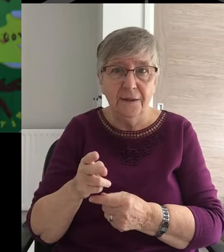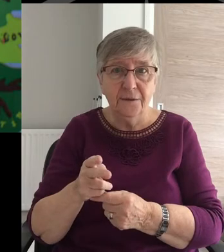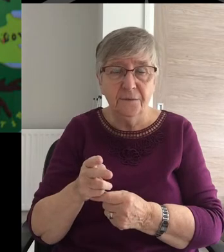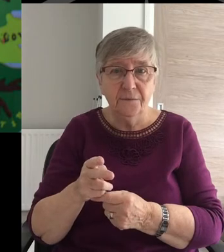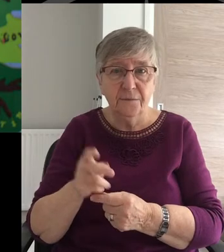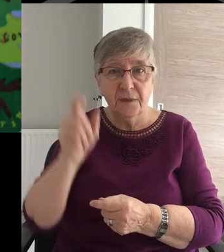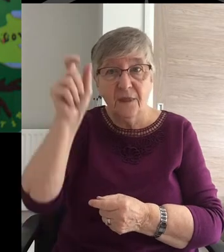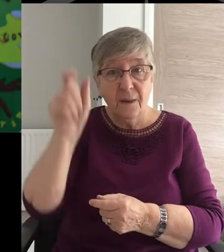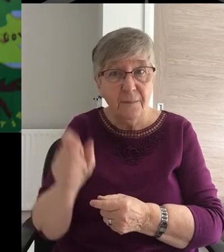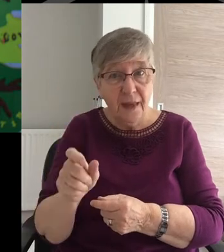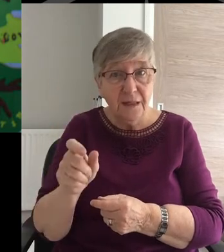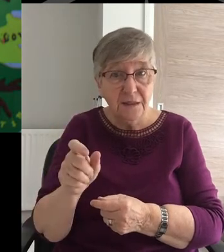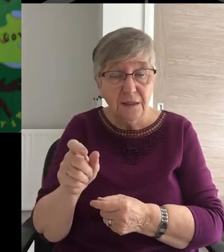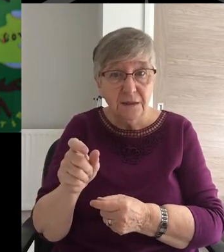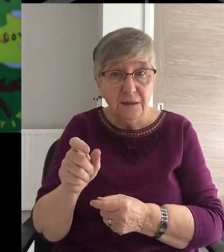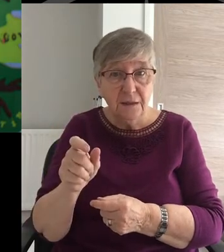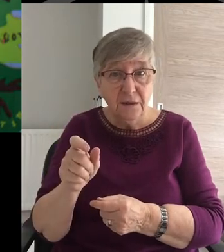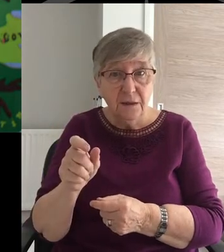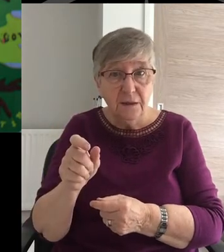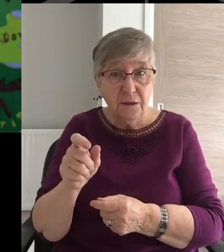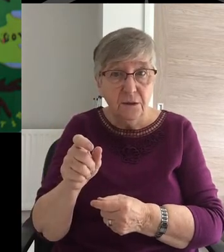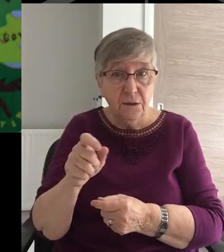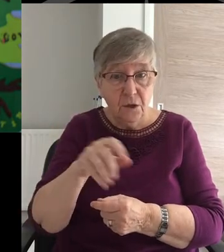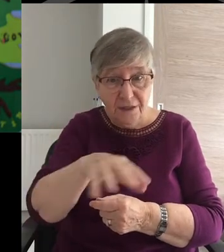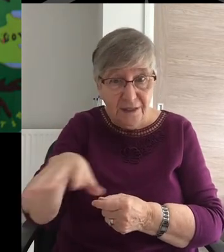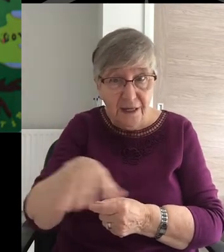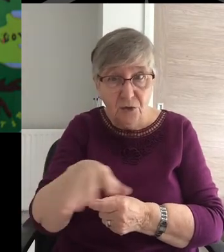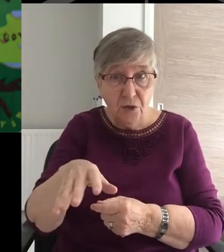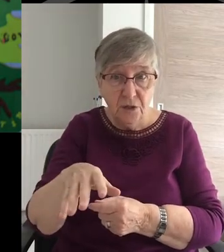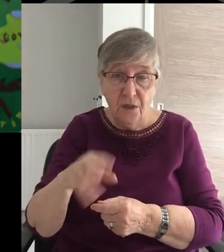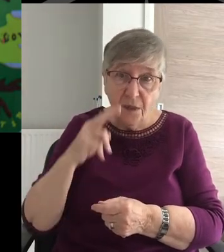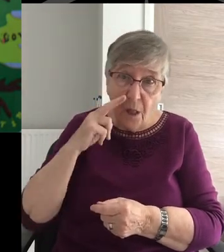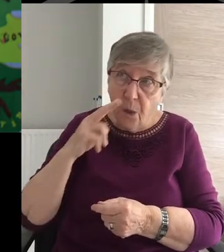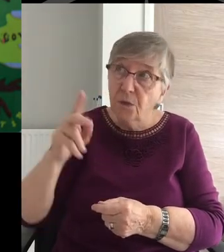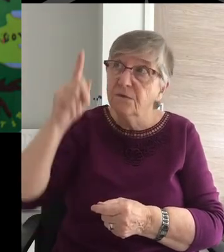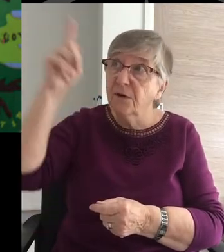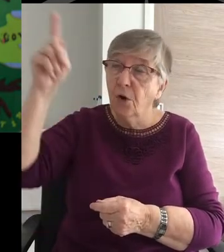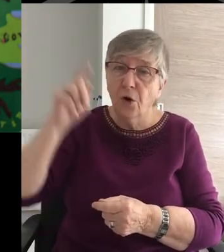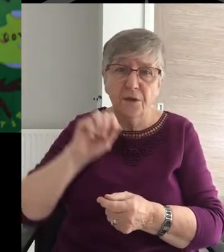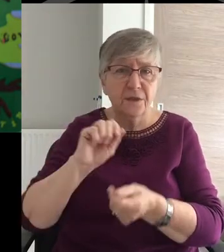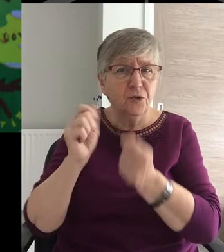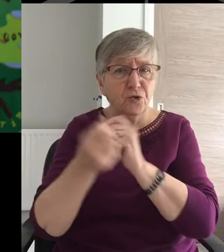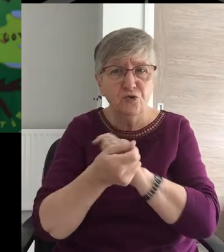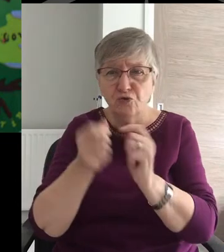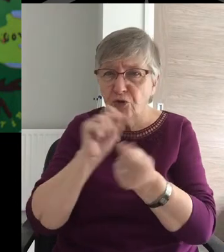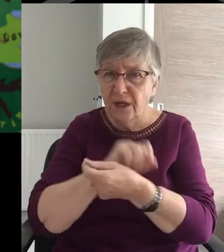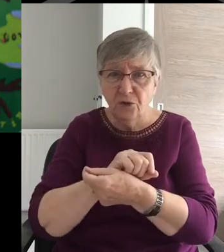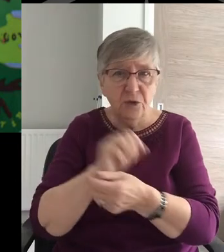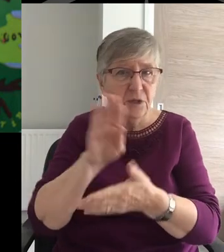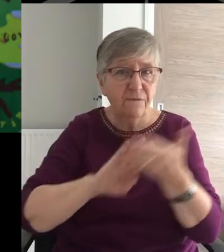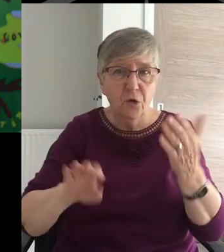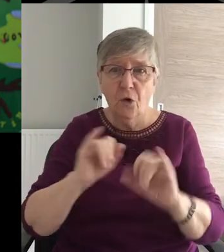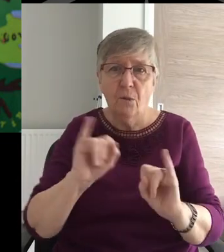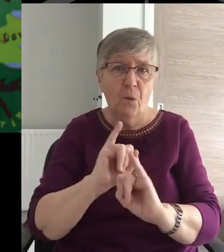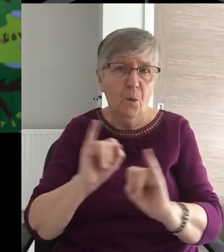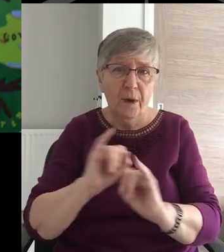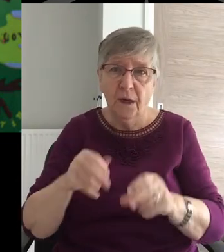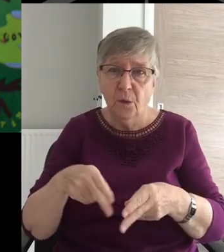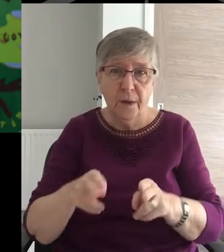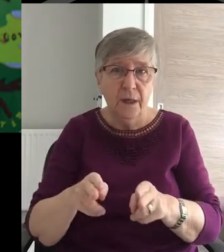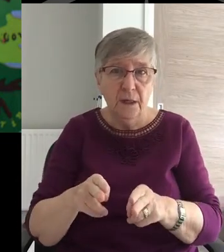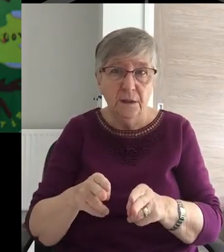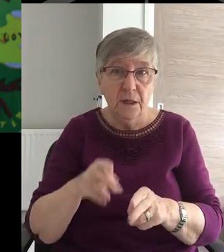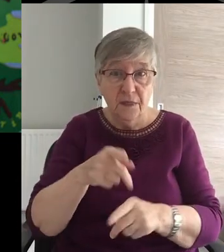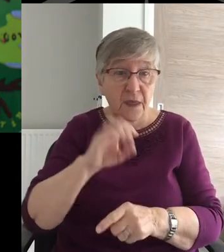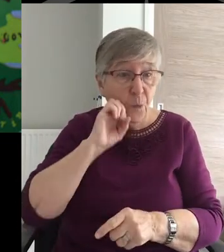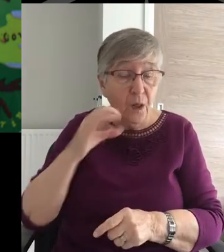The person or nation or church that seeks God, that is repentant and turns from their wickedness, we'll find that